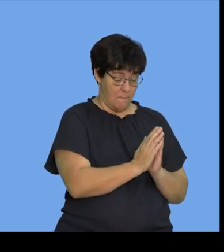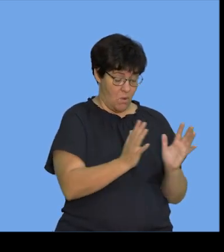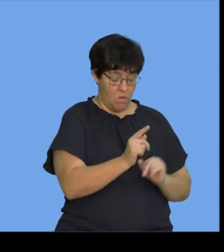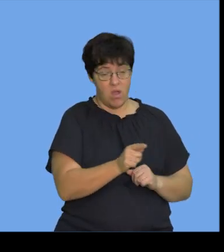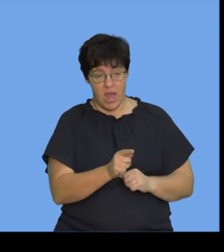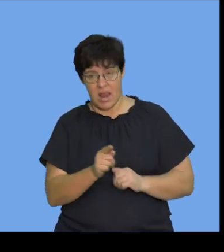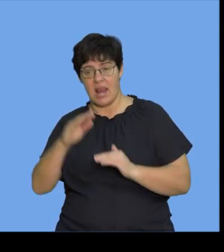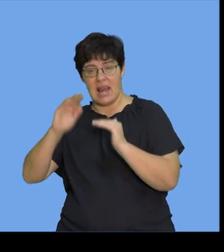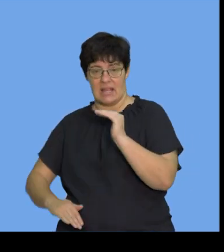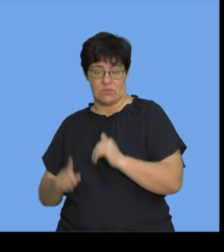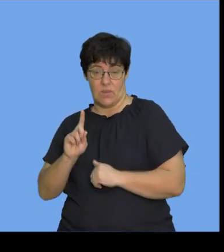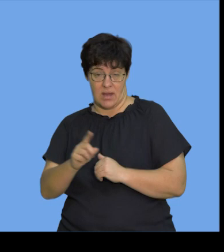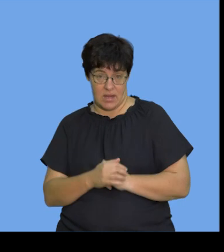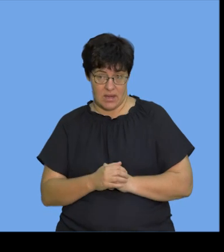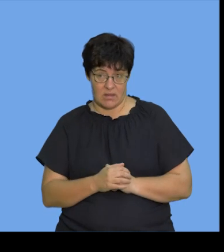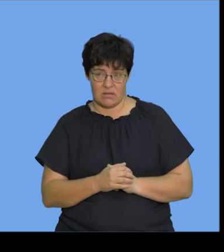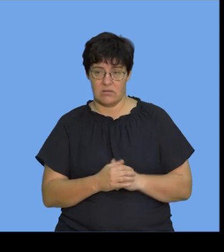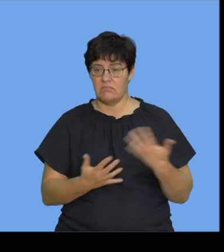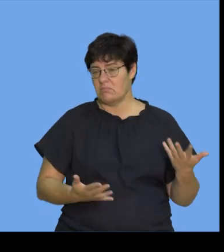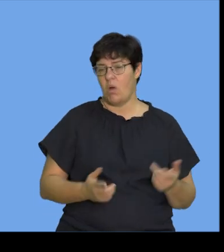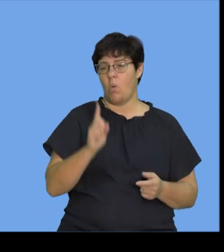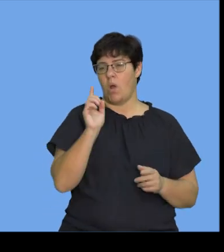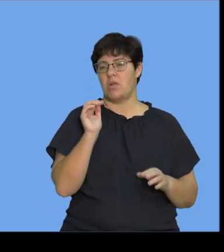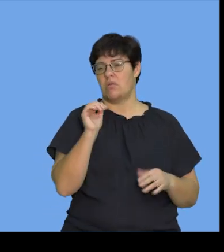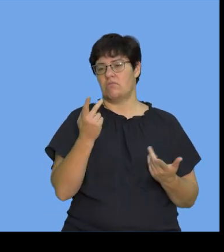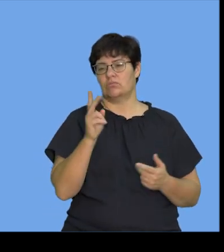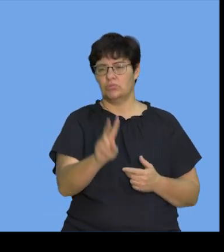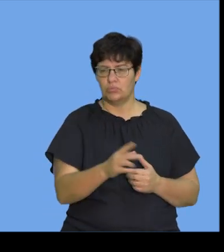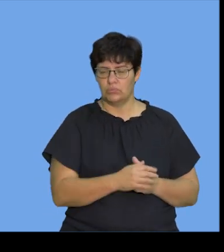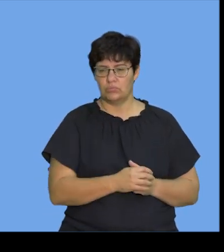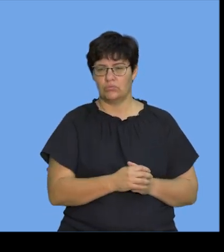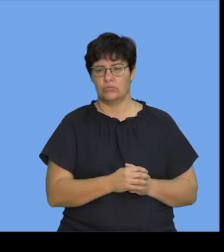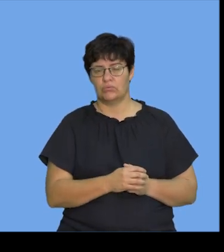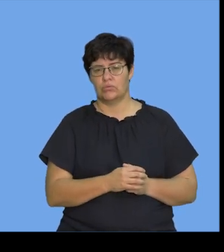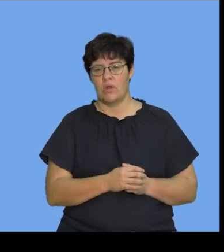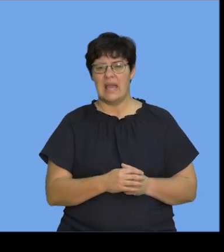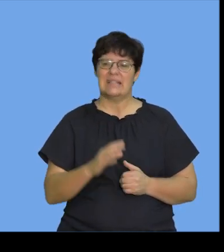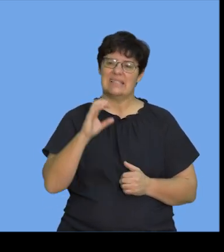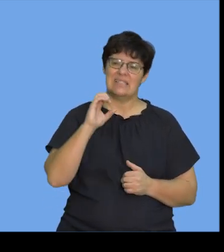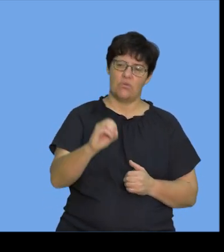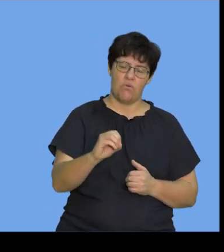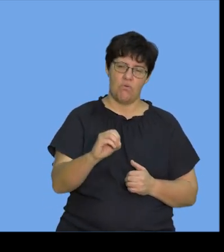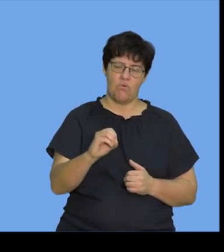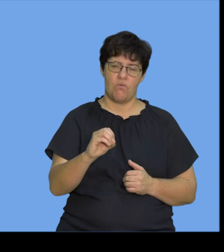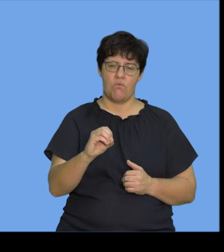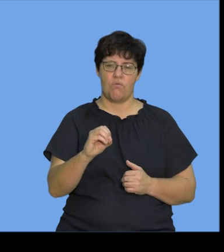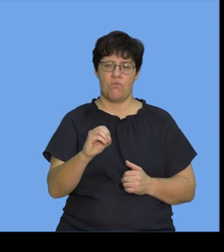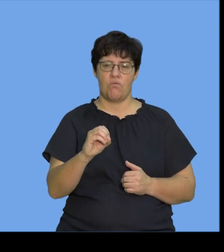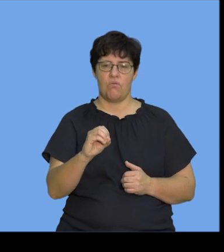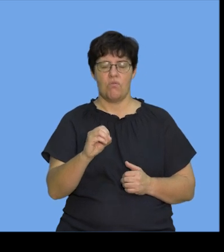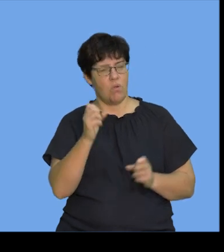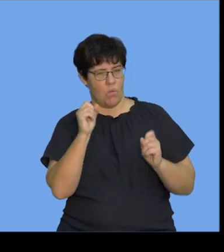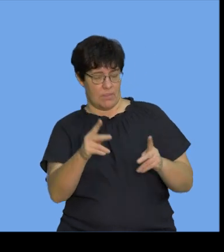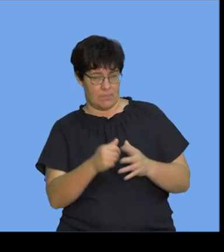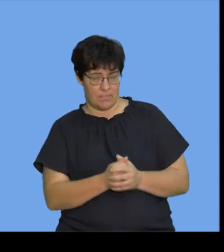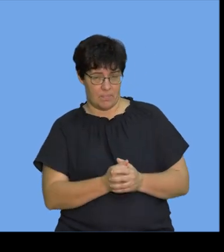than 1. So if it's maybe 1/2, then it's okay. If it's like 0, then also it is okay,